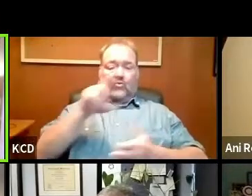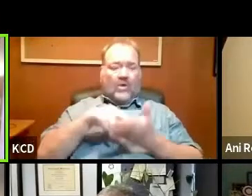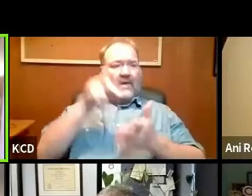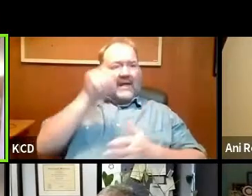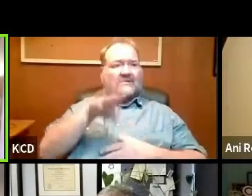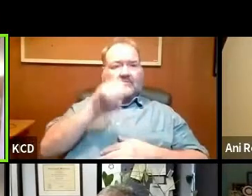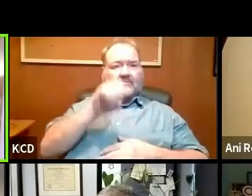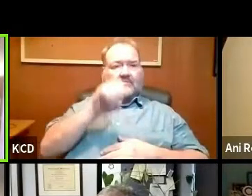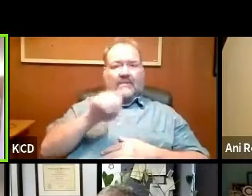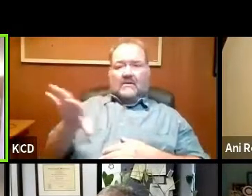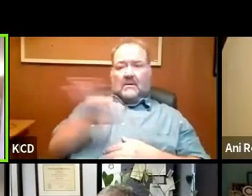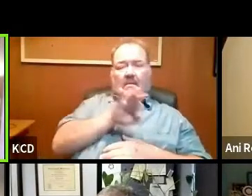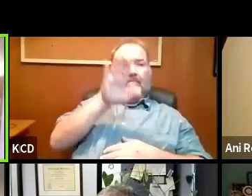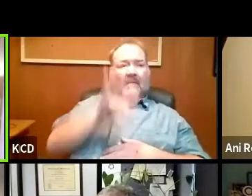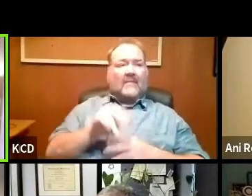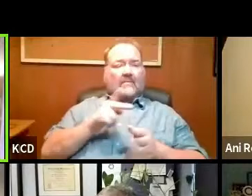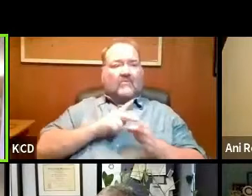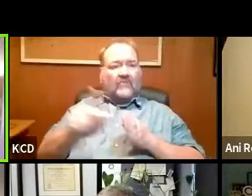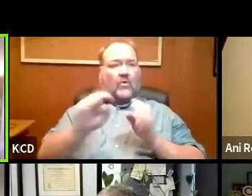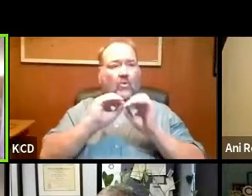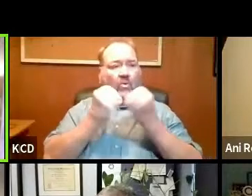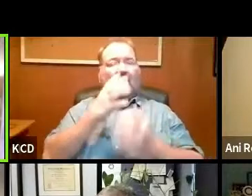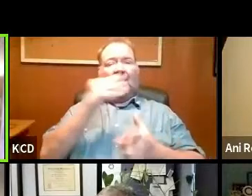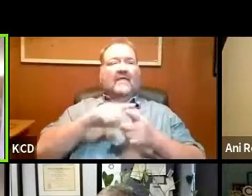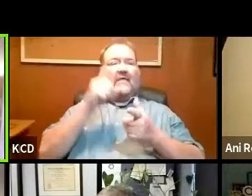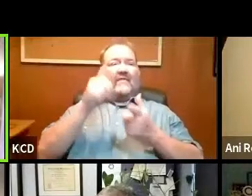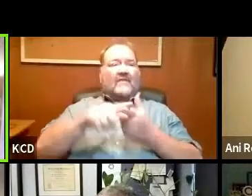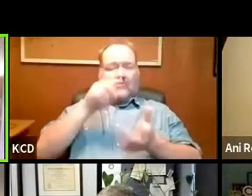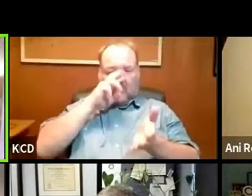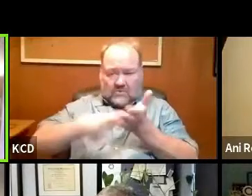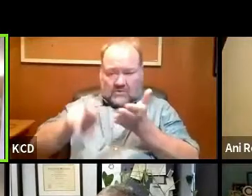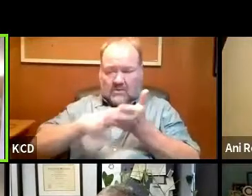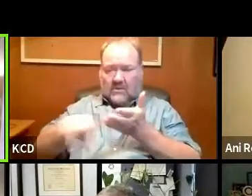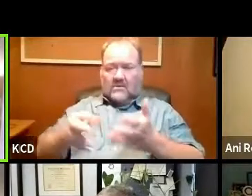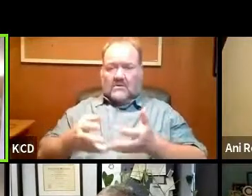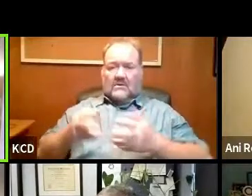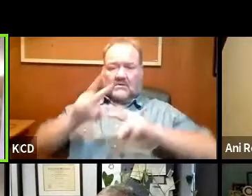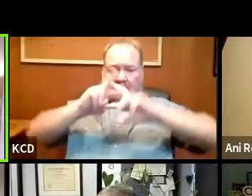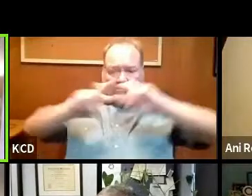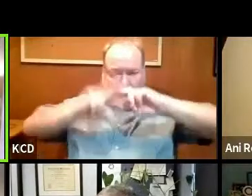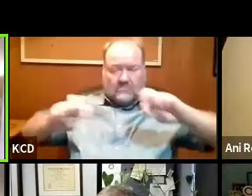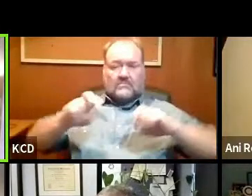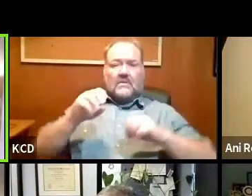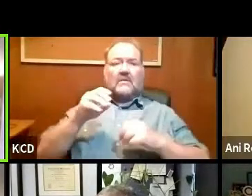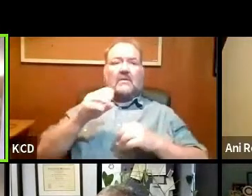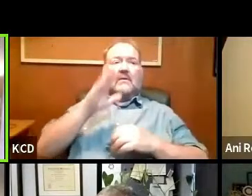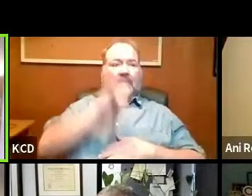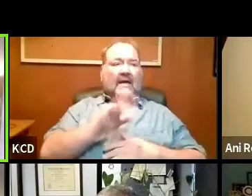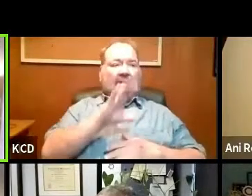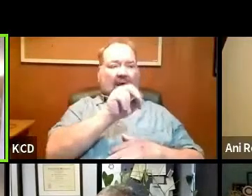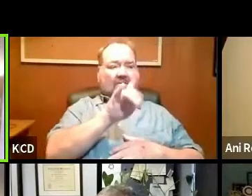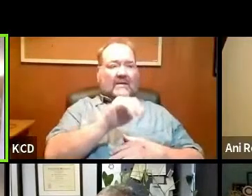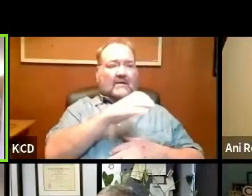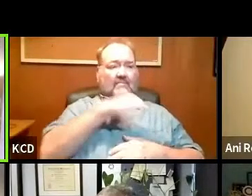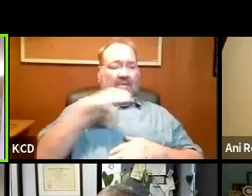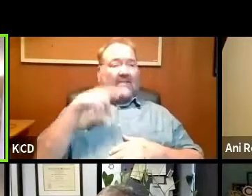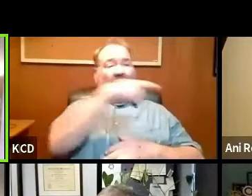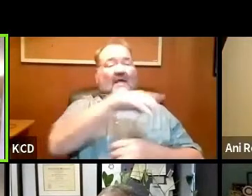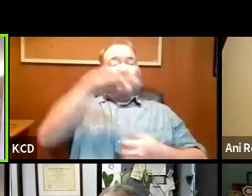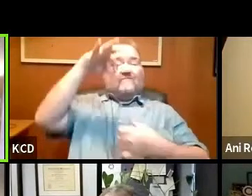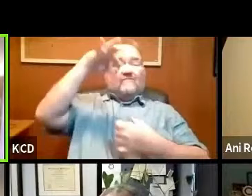by their professional organization, and then we have to be vetted, and we were vetted by the county commission, and then they voted